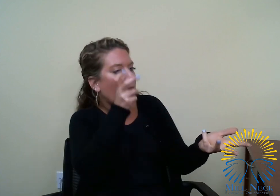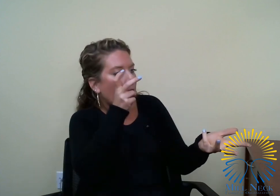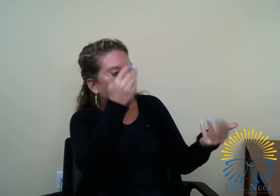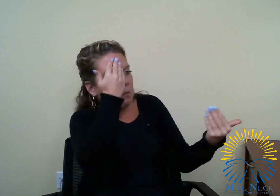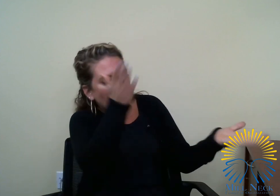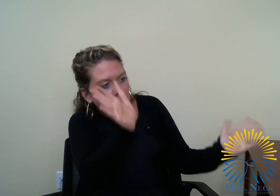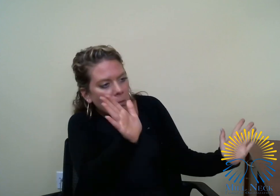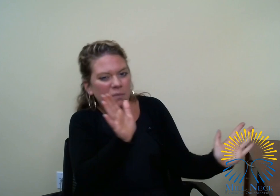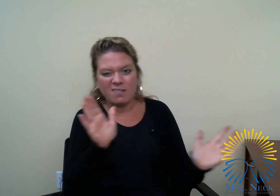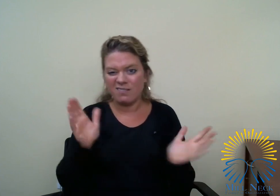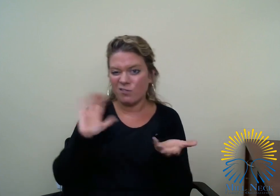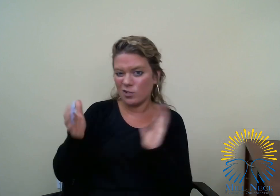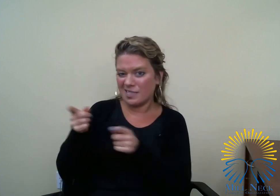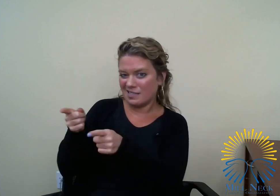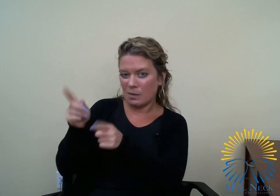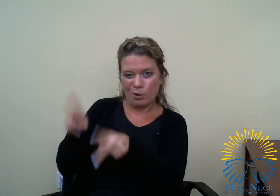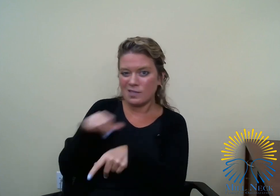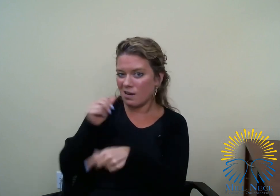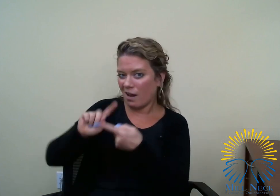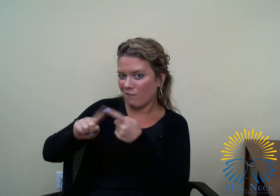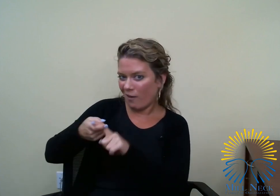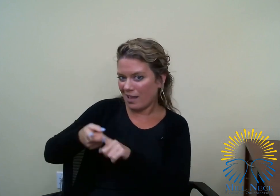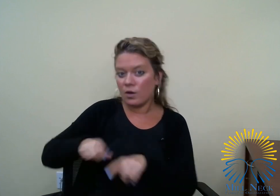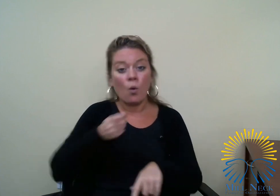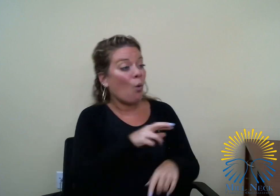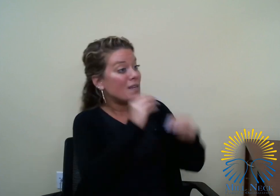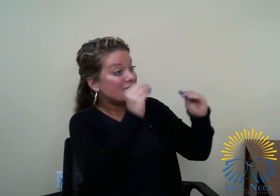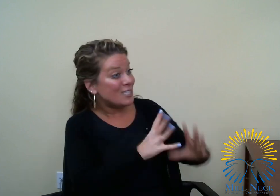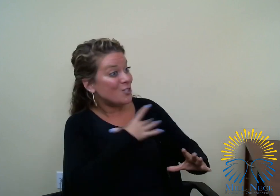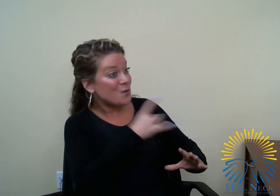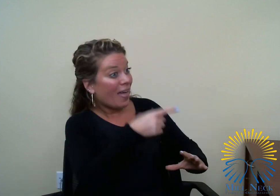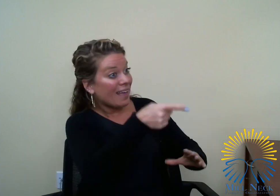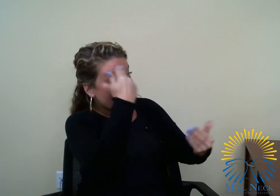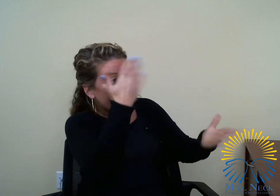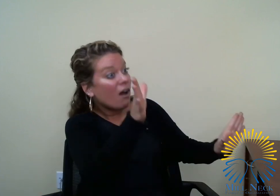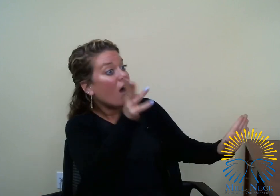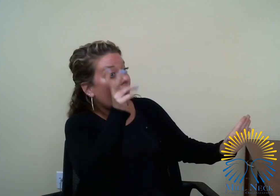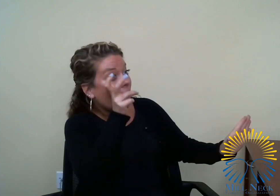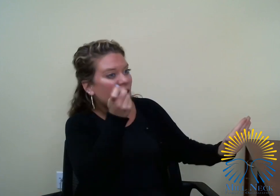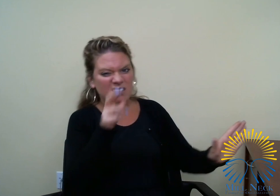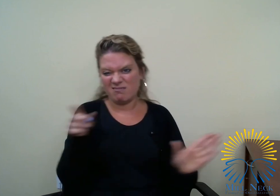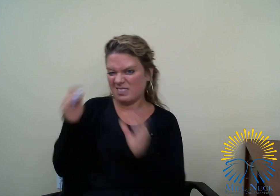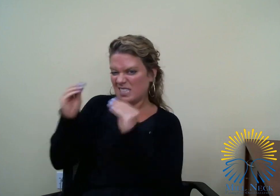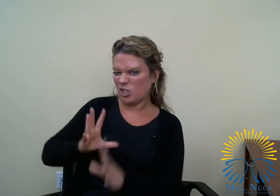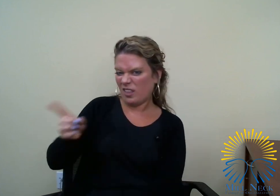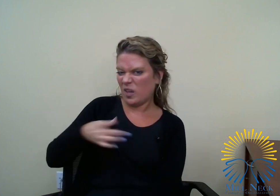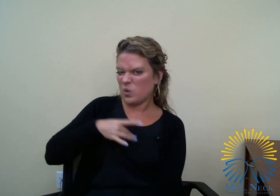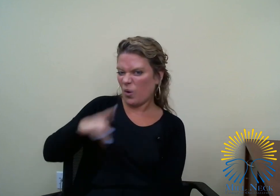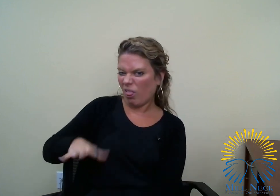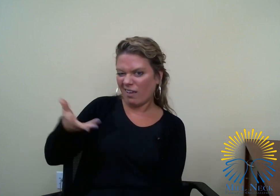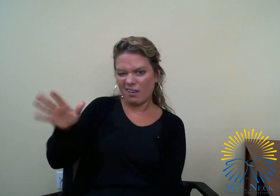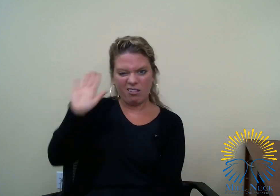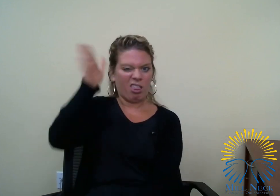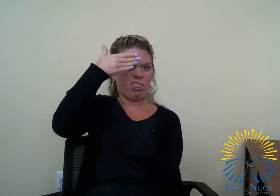take information from a teacher that you like is probably very different from that of a teacher you don't like or a class that you don't like. How do you communicate these